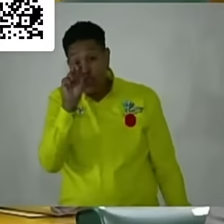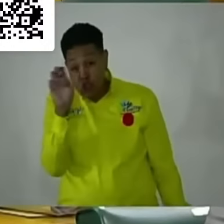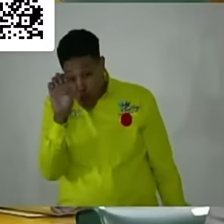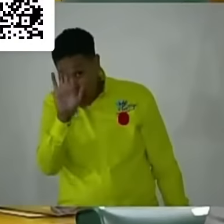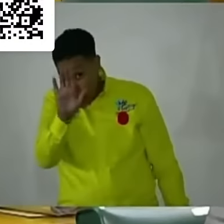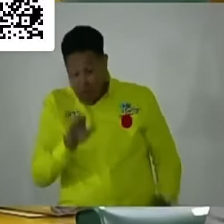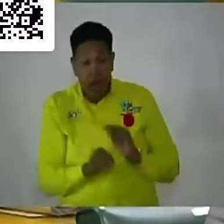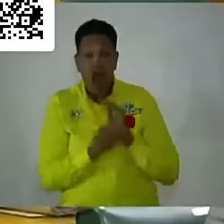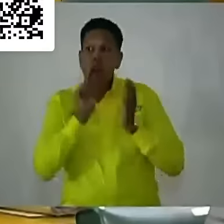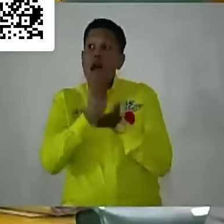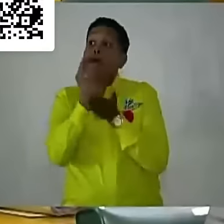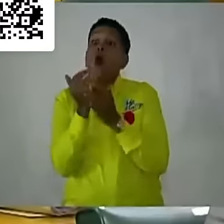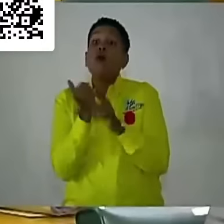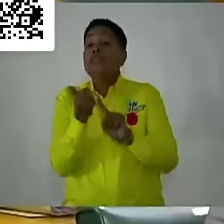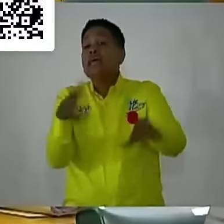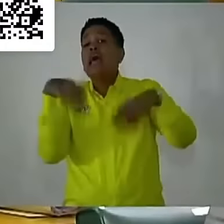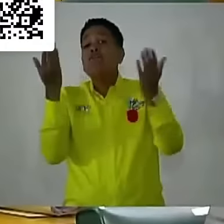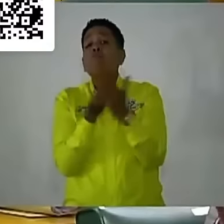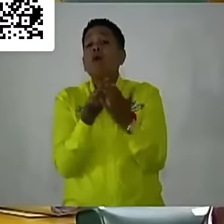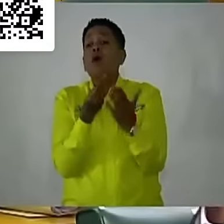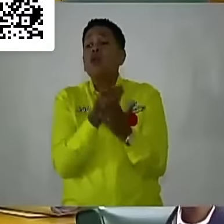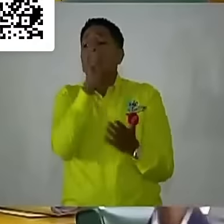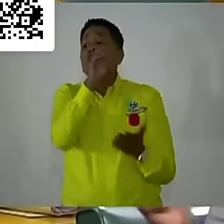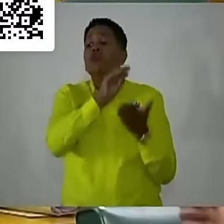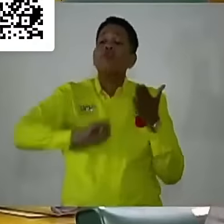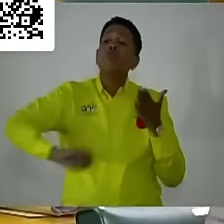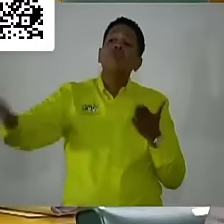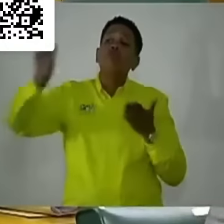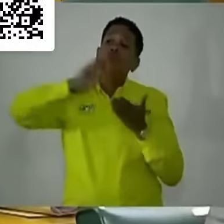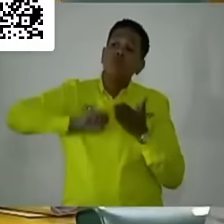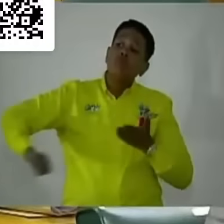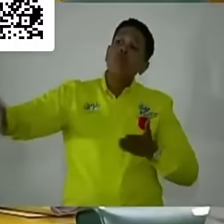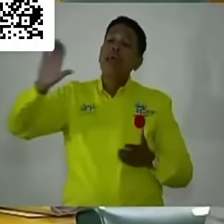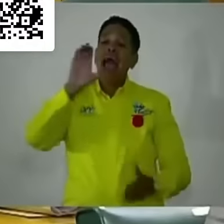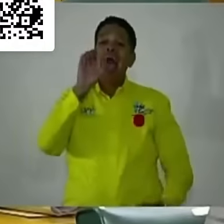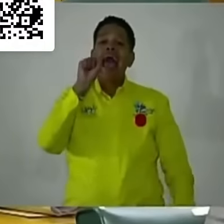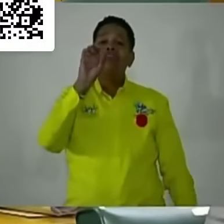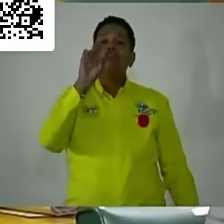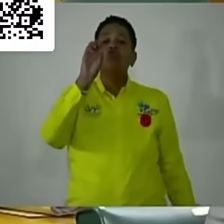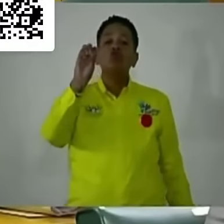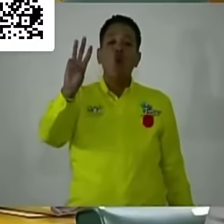an amount of money should be put in escrow